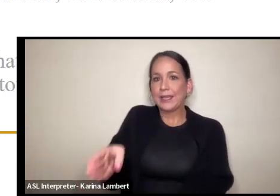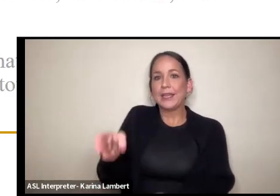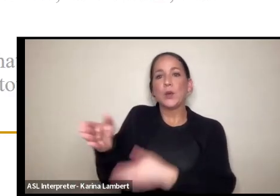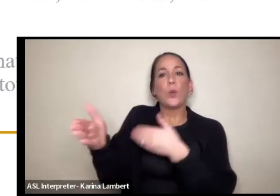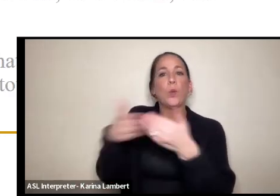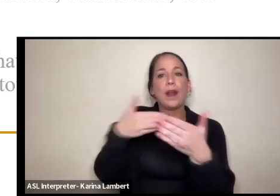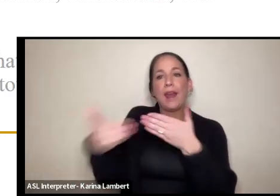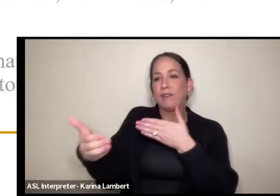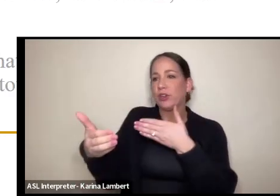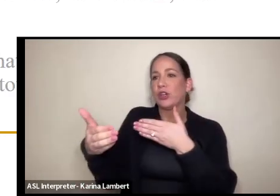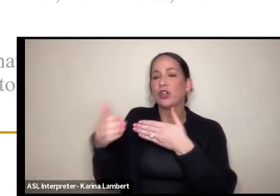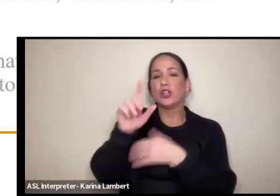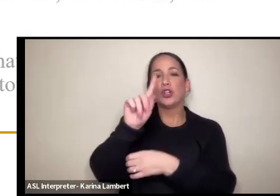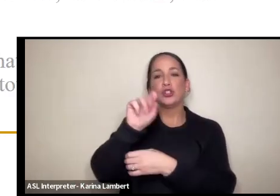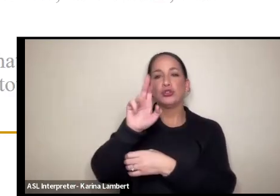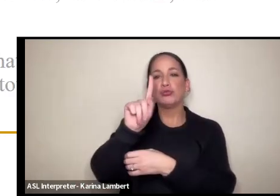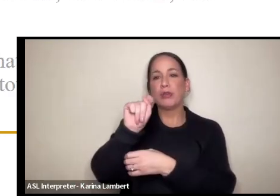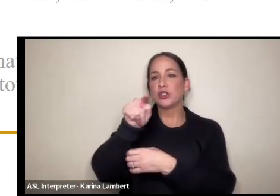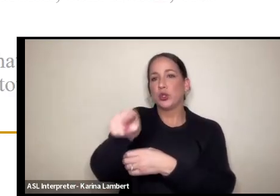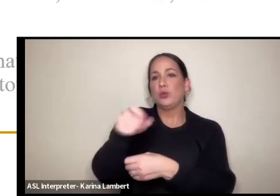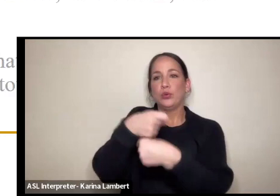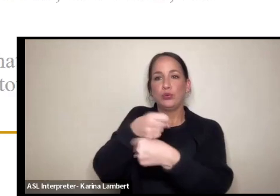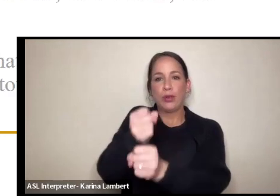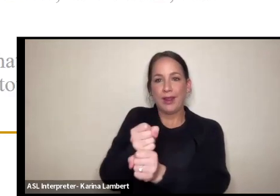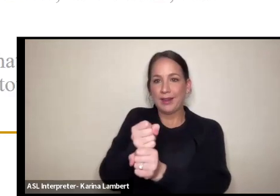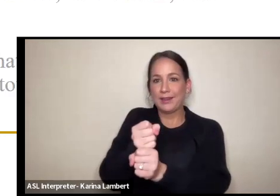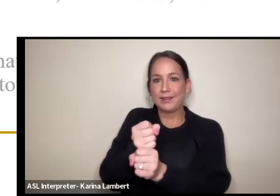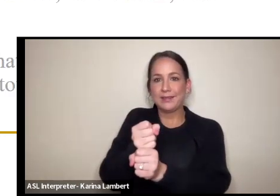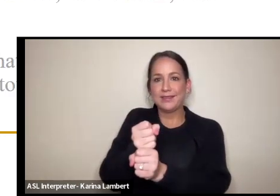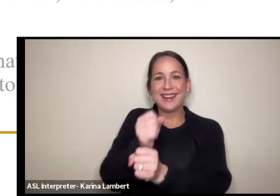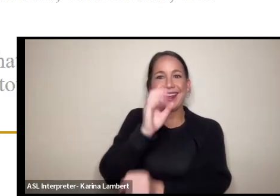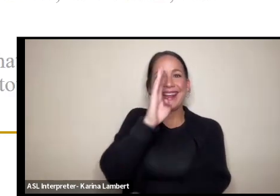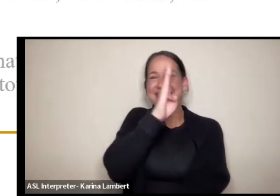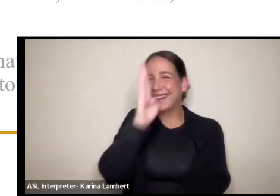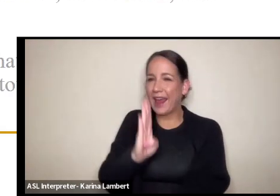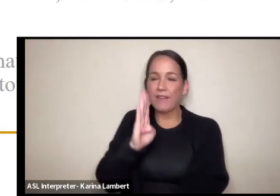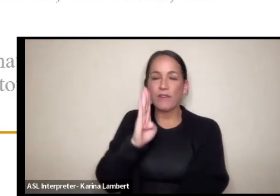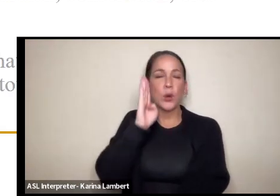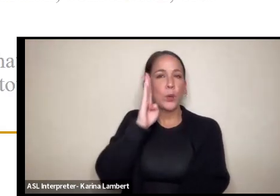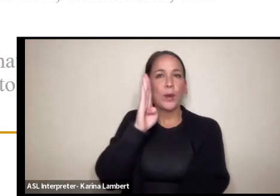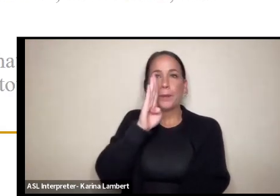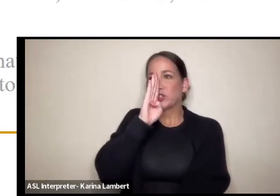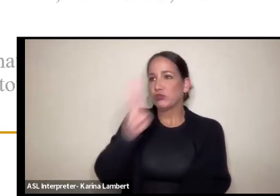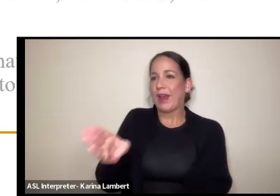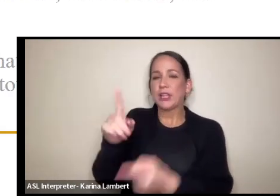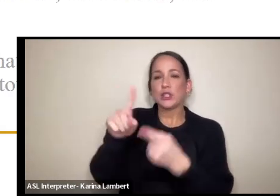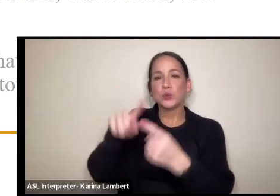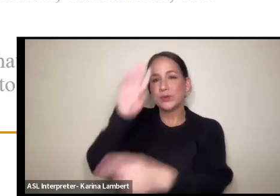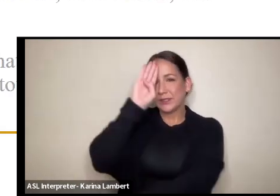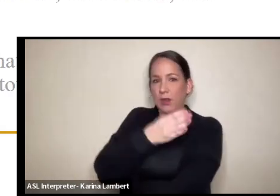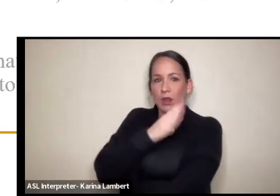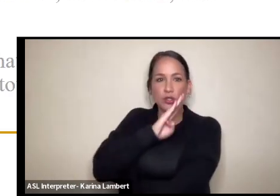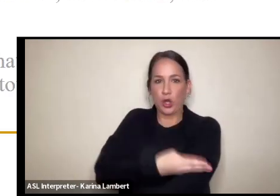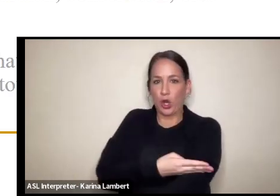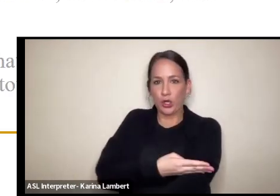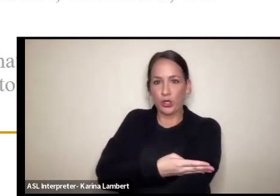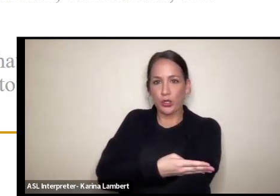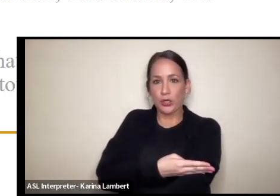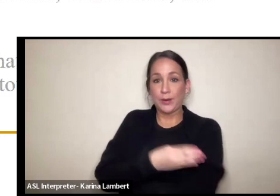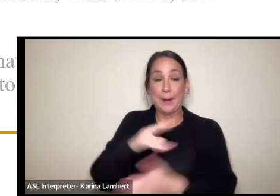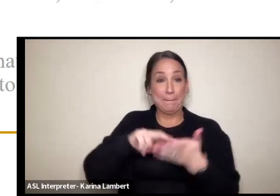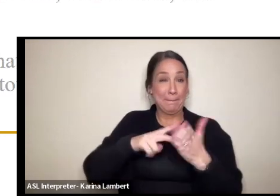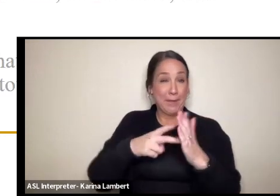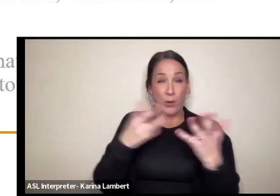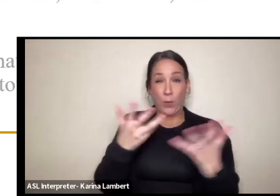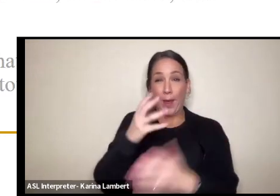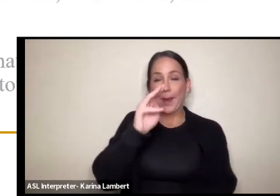you created. It never goes directly to your son or daughter. So Medicaid has no right to